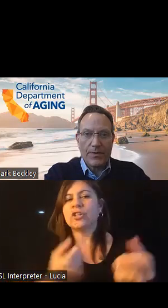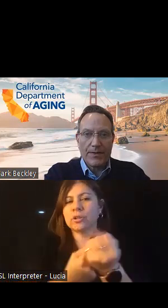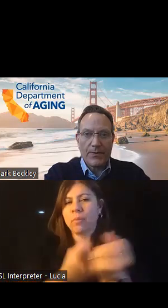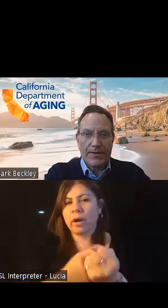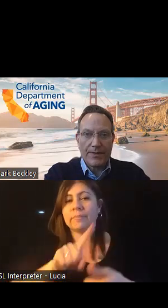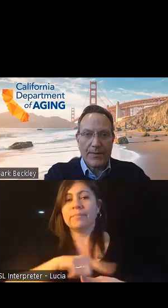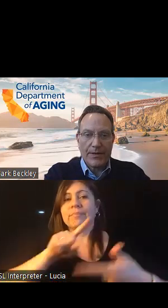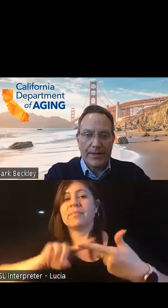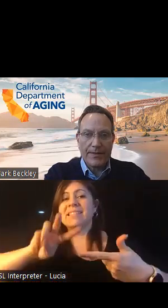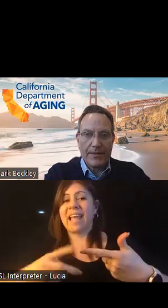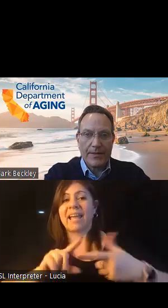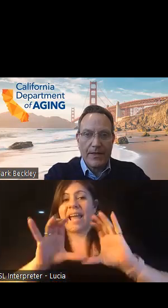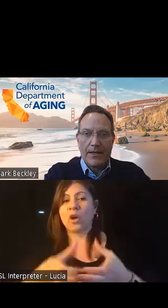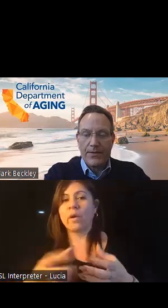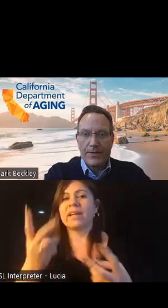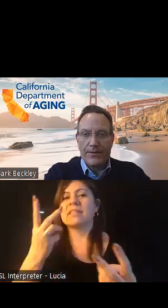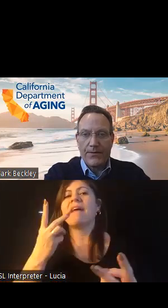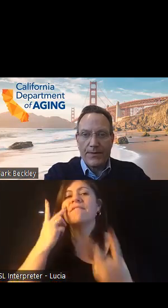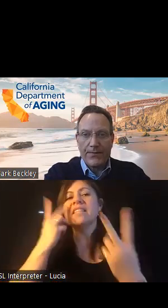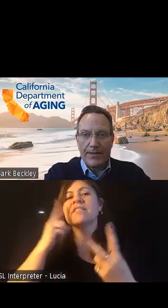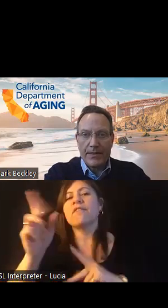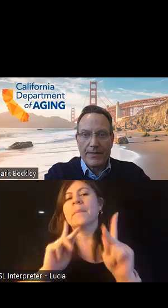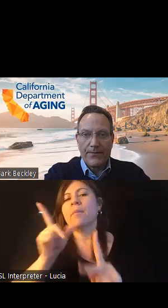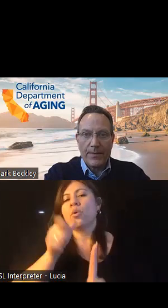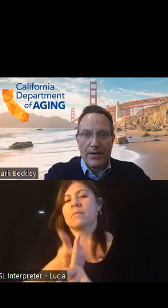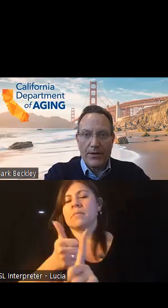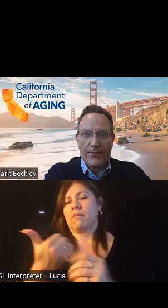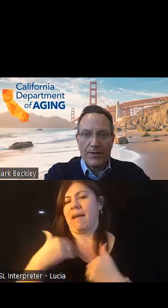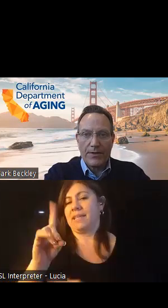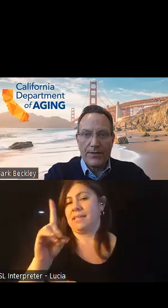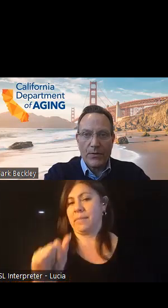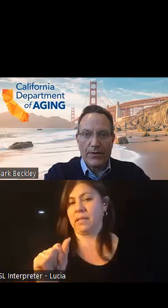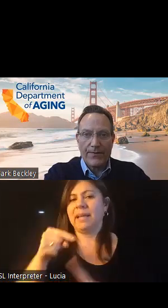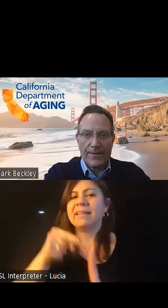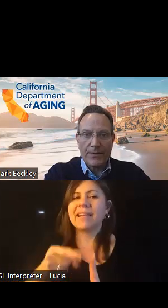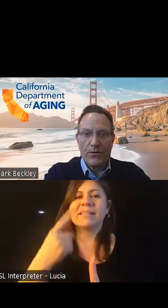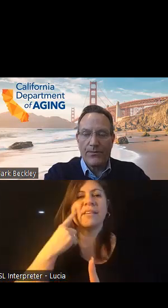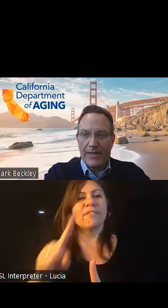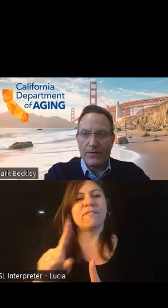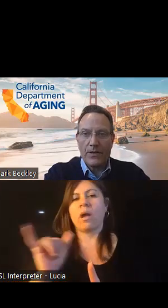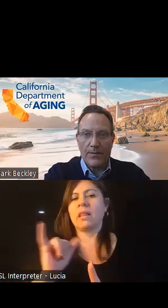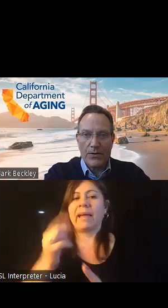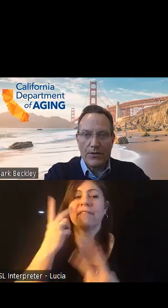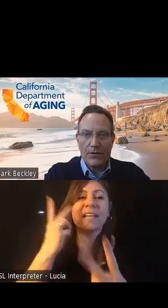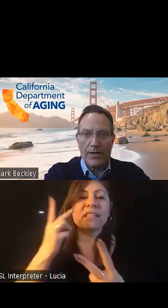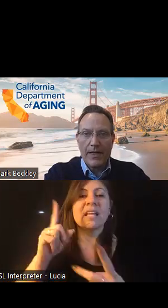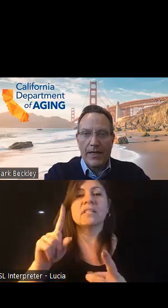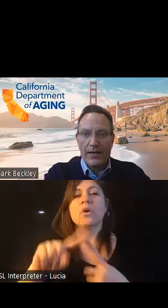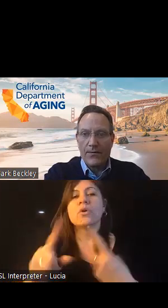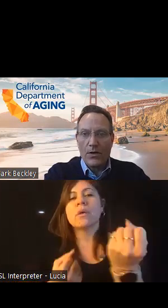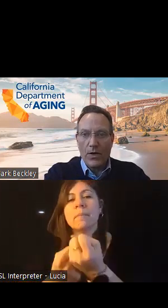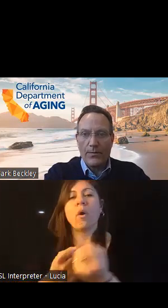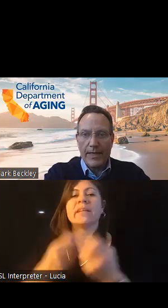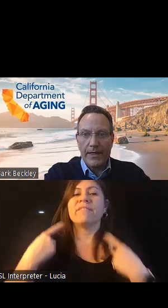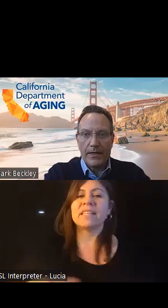for persons with disabilities. So this refers to visits from a caregiver to support the physical, mental, emotional,